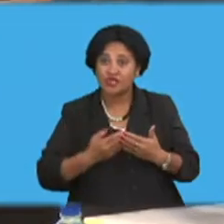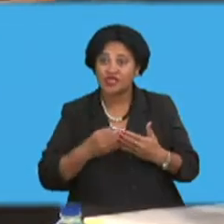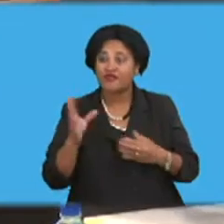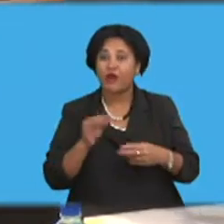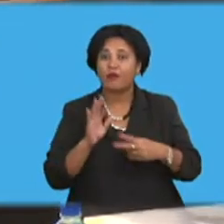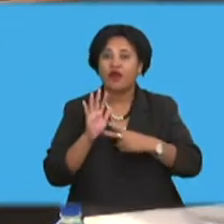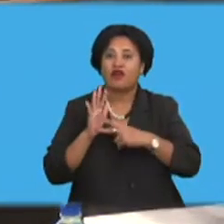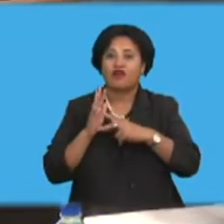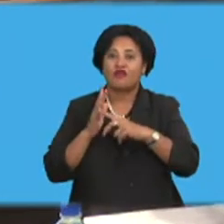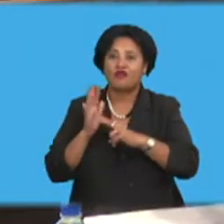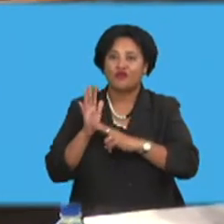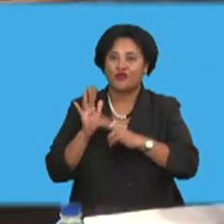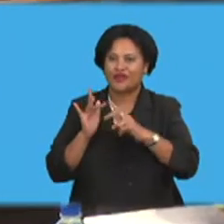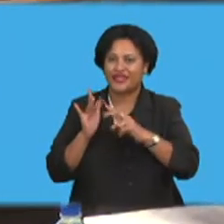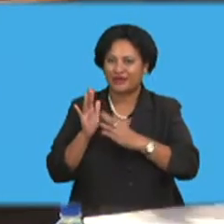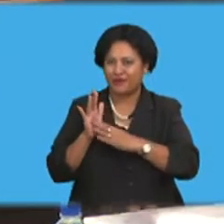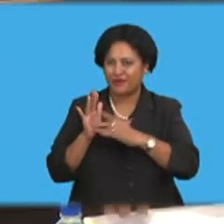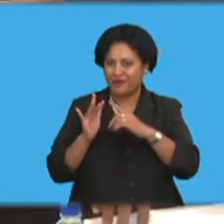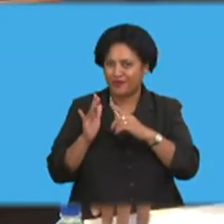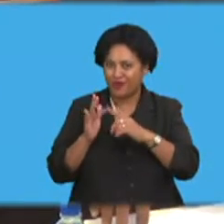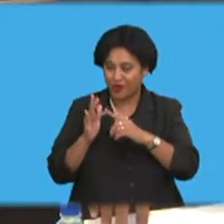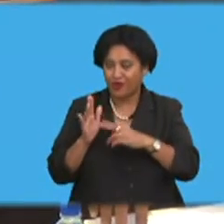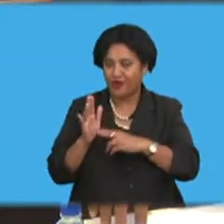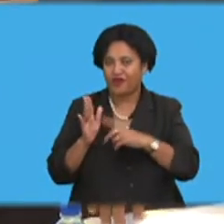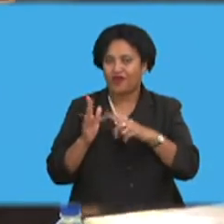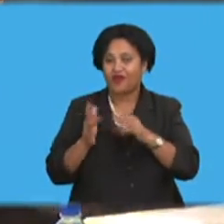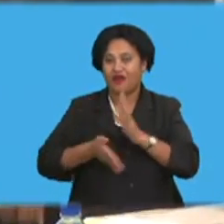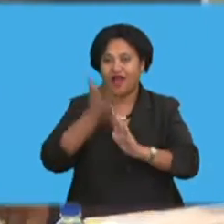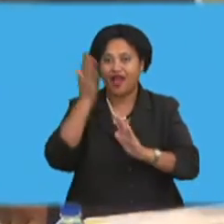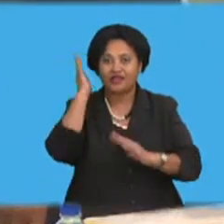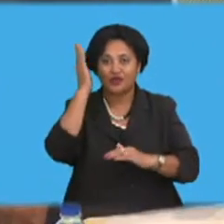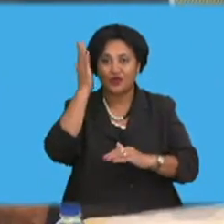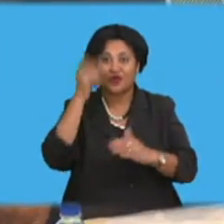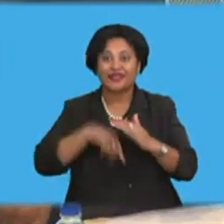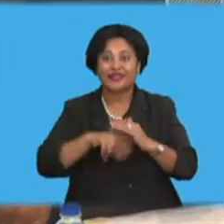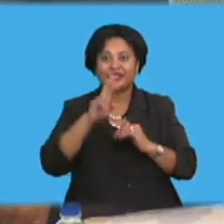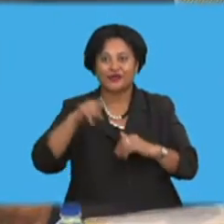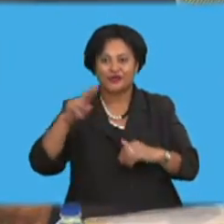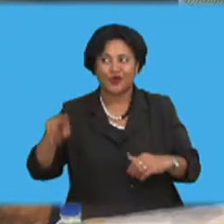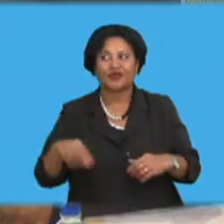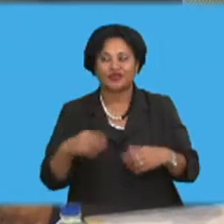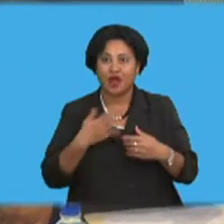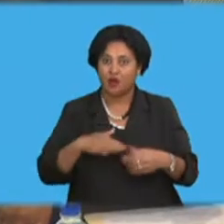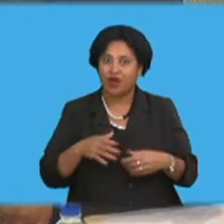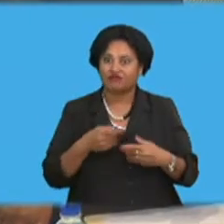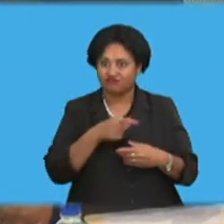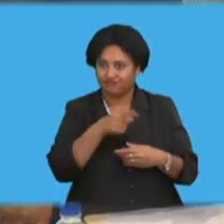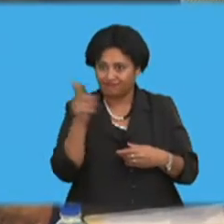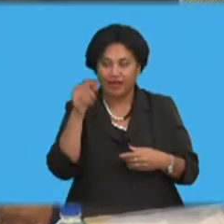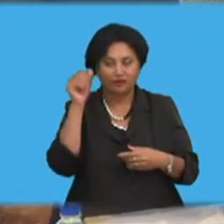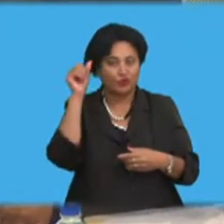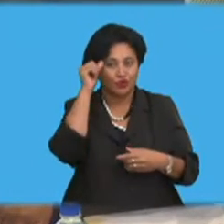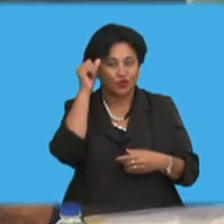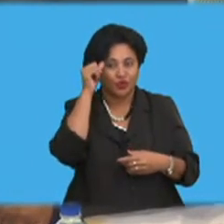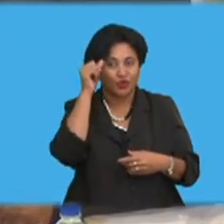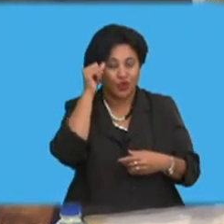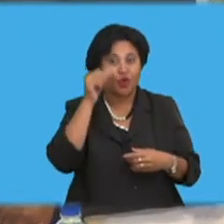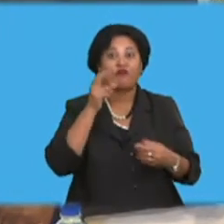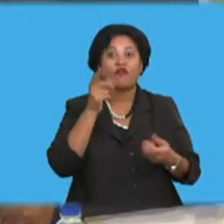Wunimono High School and also tell them that there are opportunities in the agriculture ministry, particularly